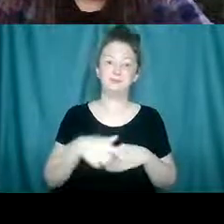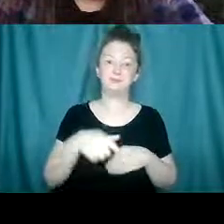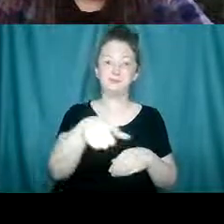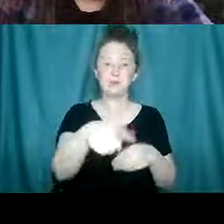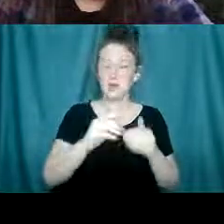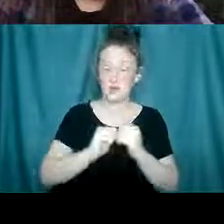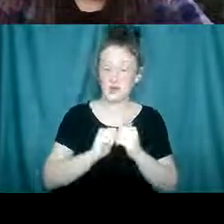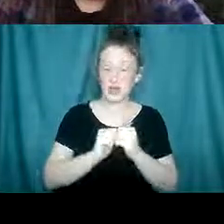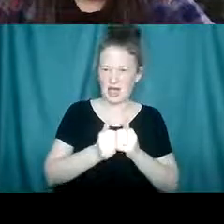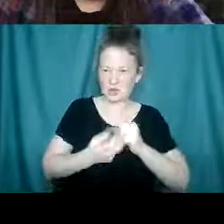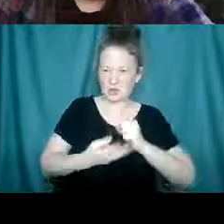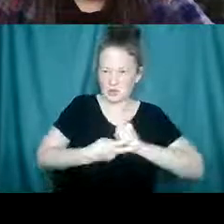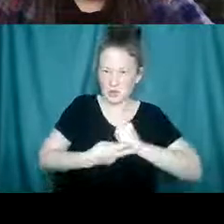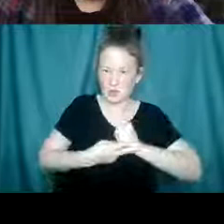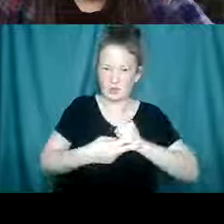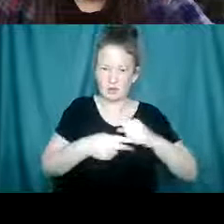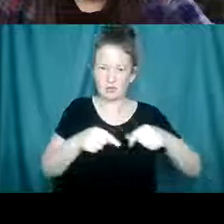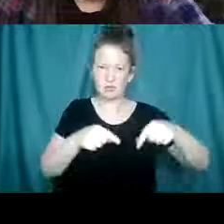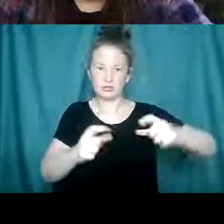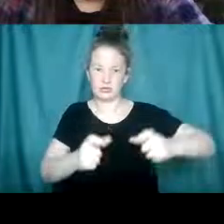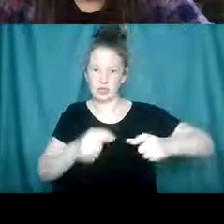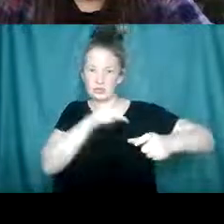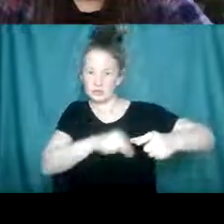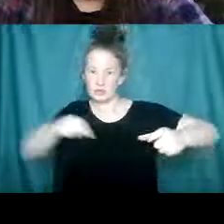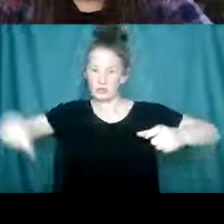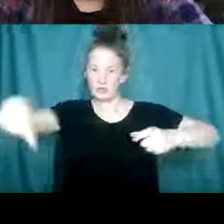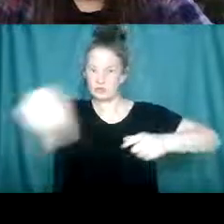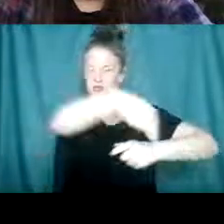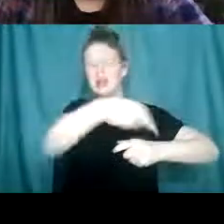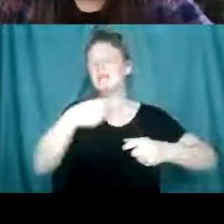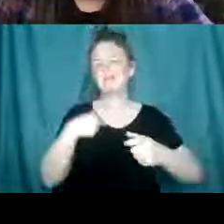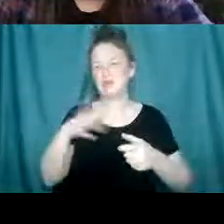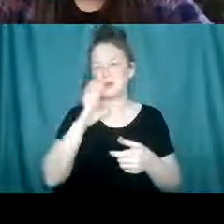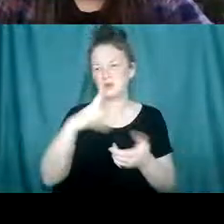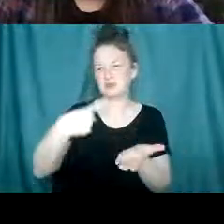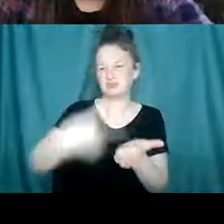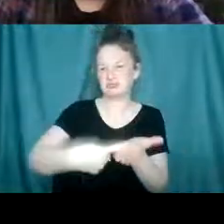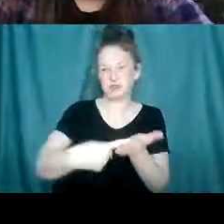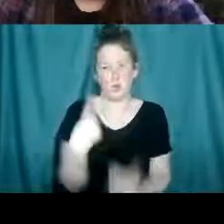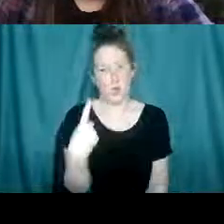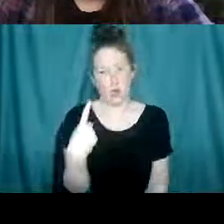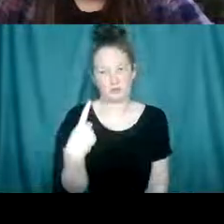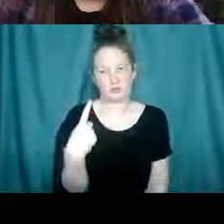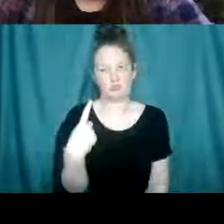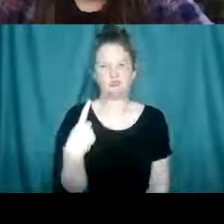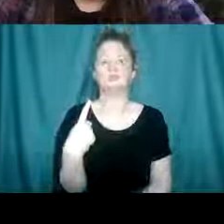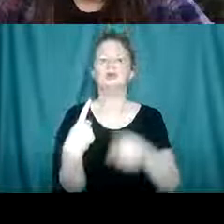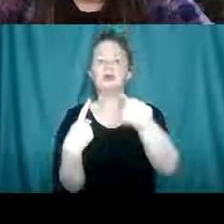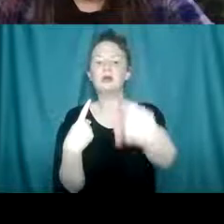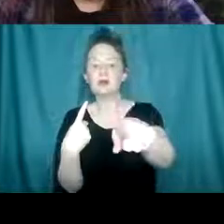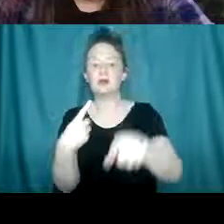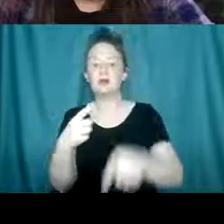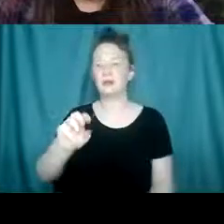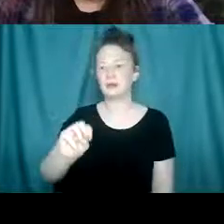stored over there. And I'm only going to talk about one thing, which is